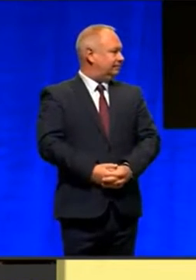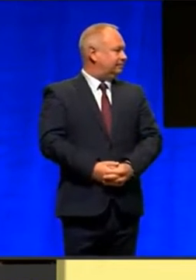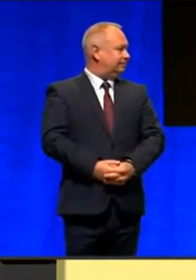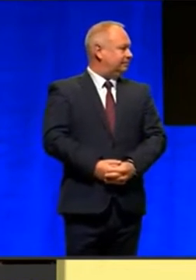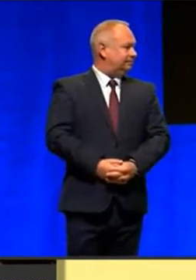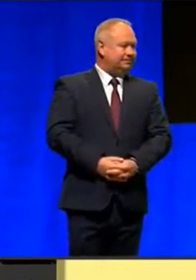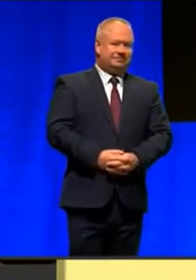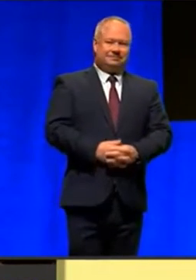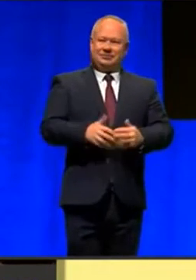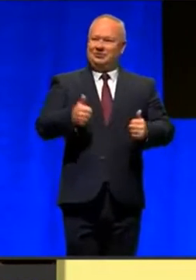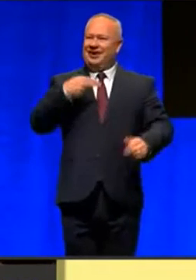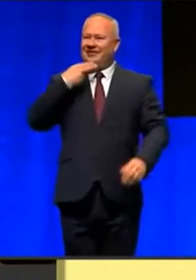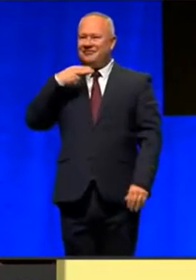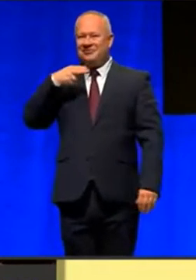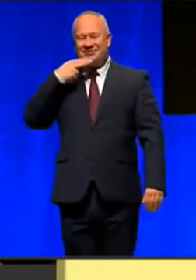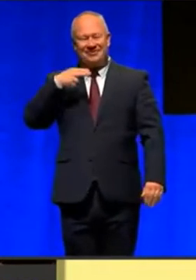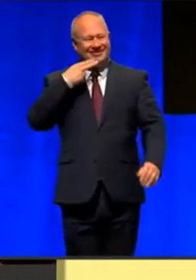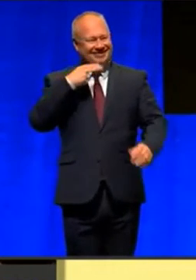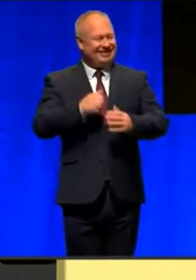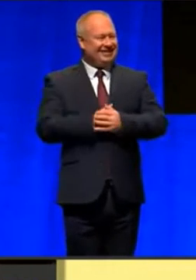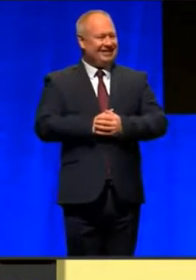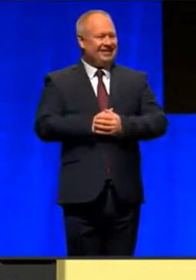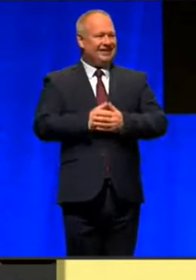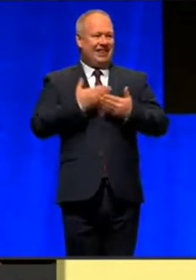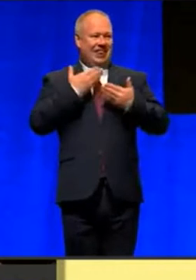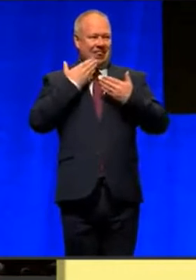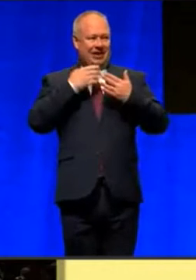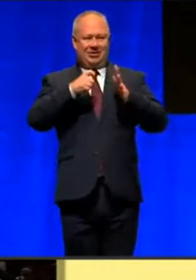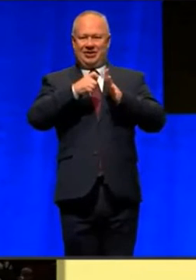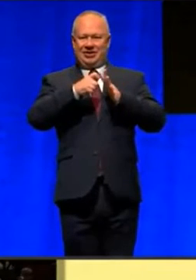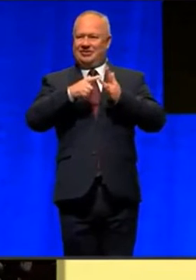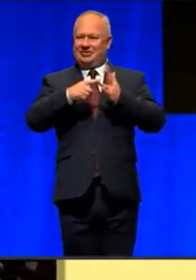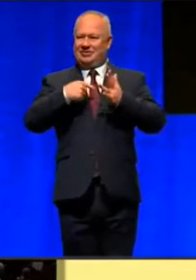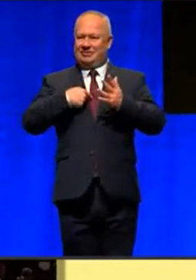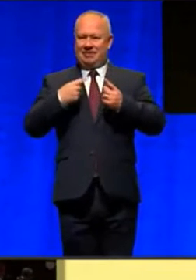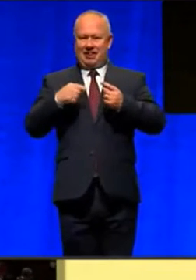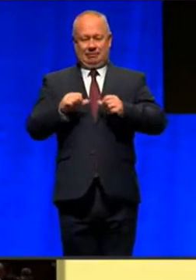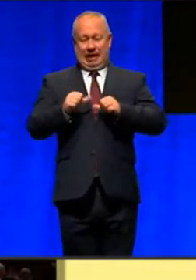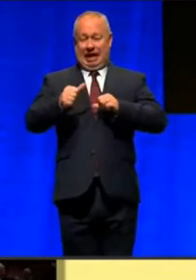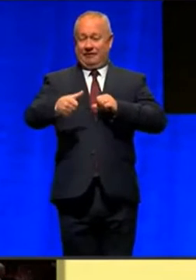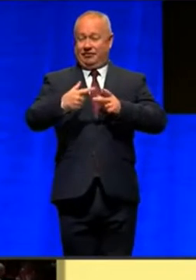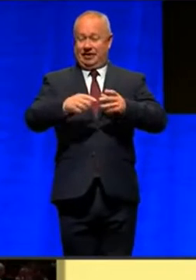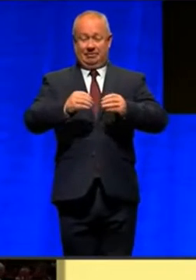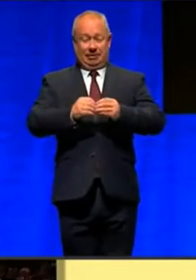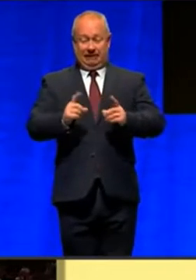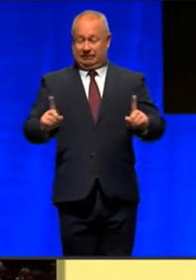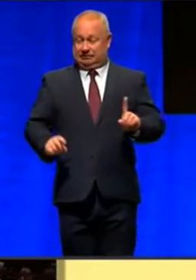Good afternoon, conference. And thanks very much to Kirsten for putting me on after Ian Blackford.